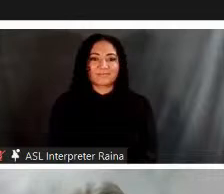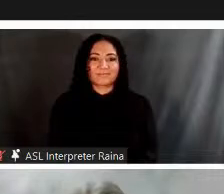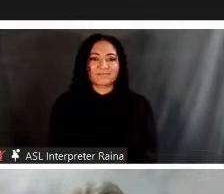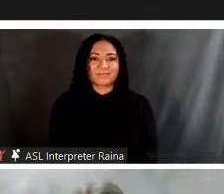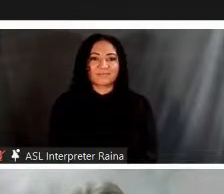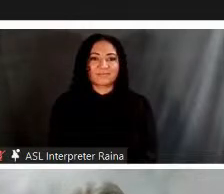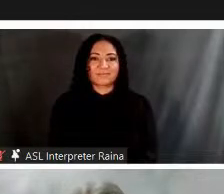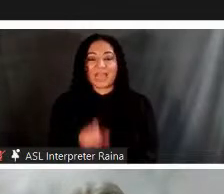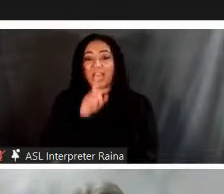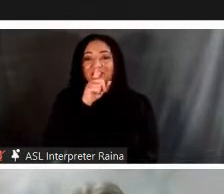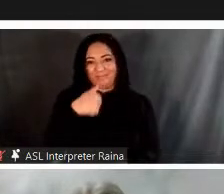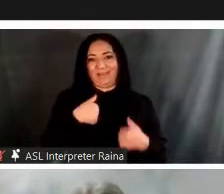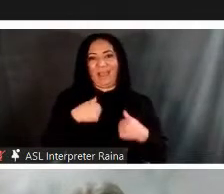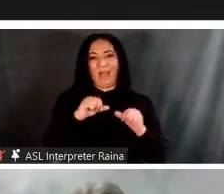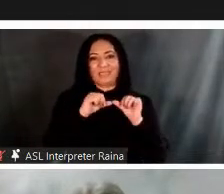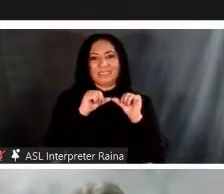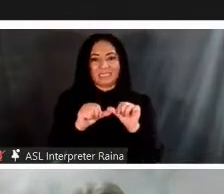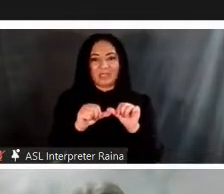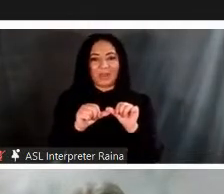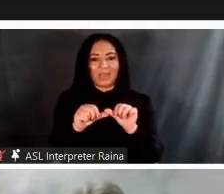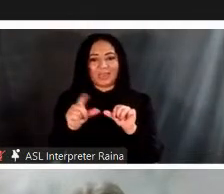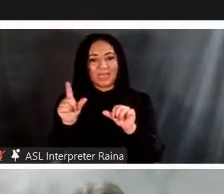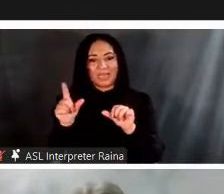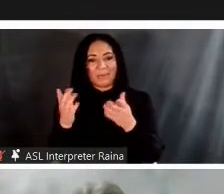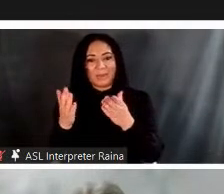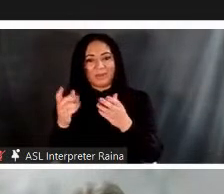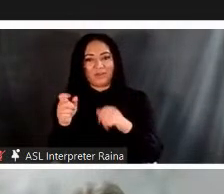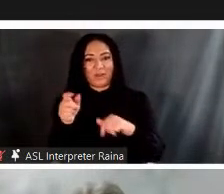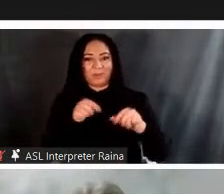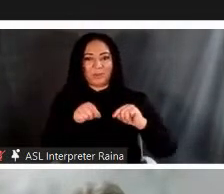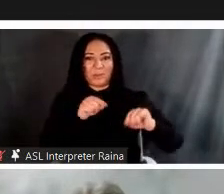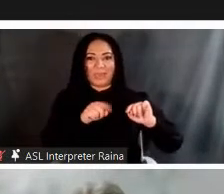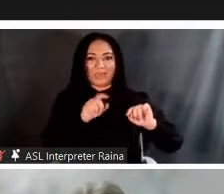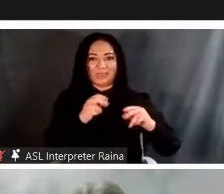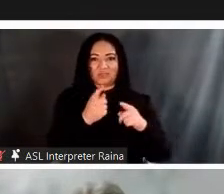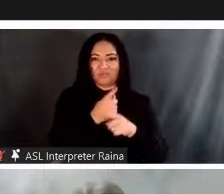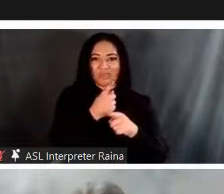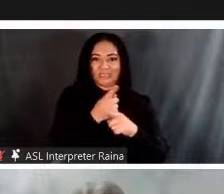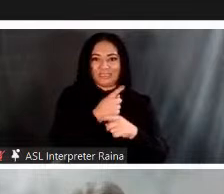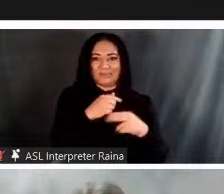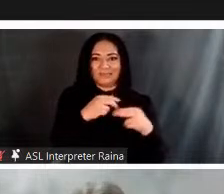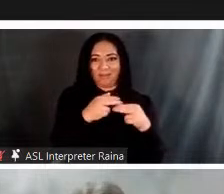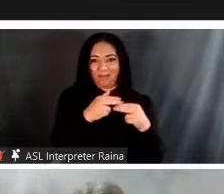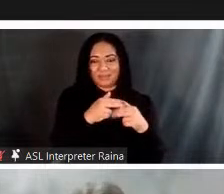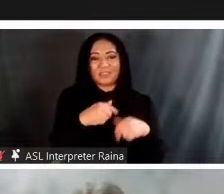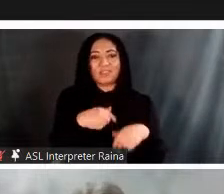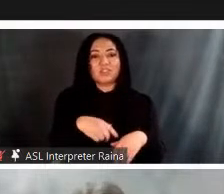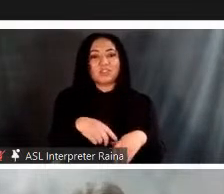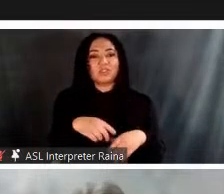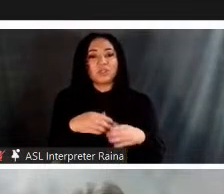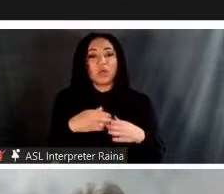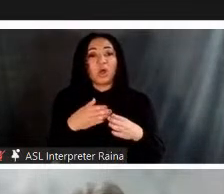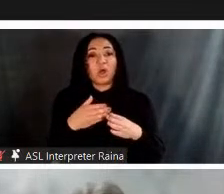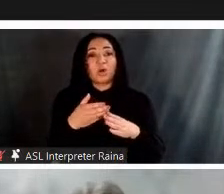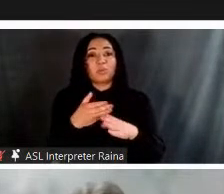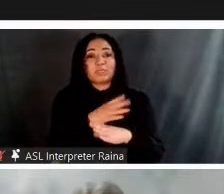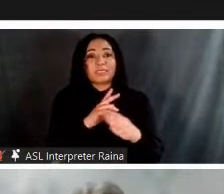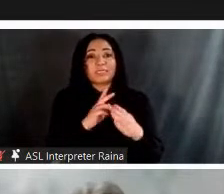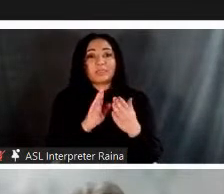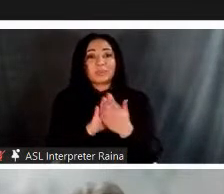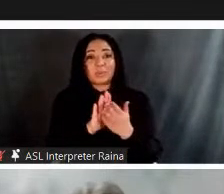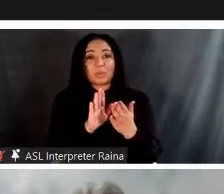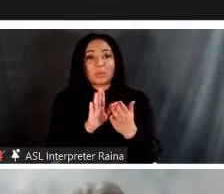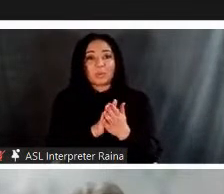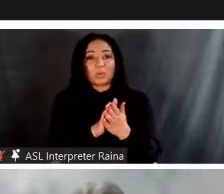Actually, I'll continue, and maybe Caitlin, if you were able to get back to the standards and curriculum side. So the Preschool Learning Foundations is a point of alignment